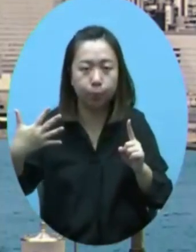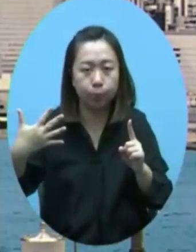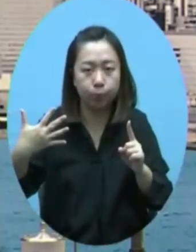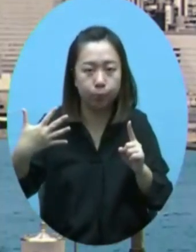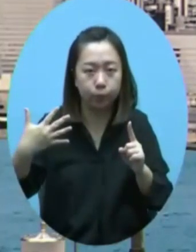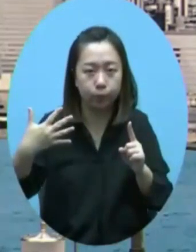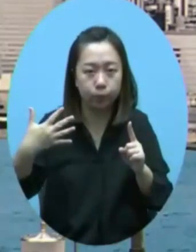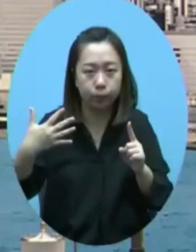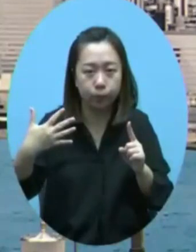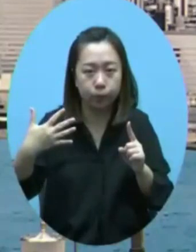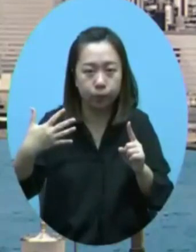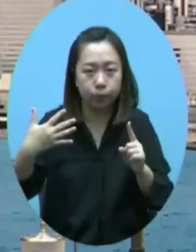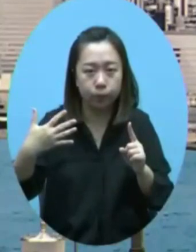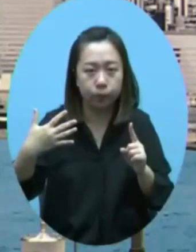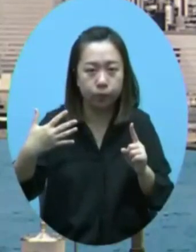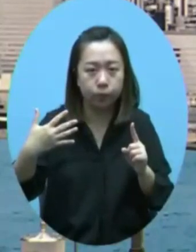1375.